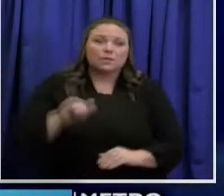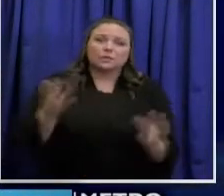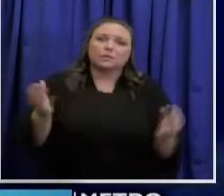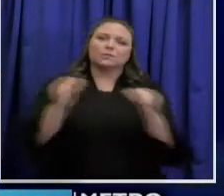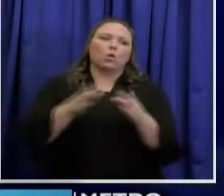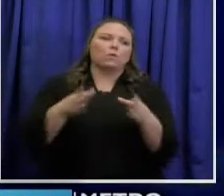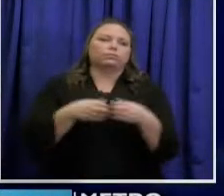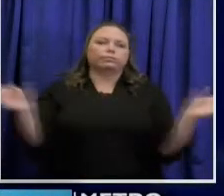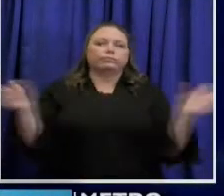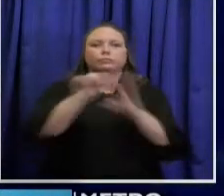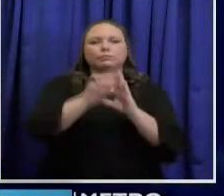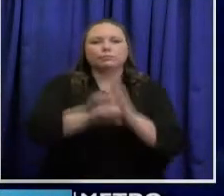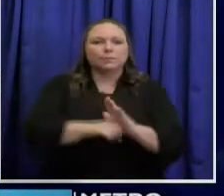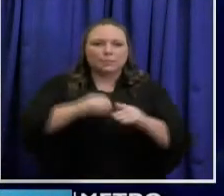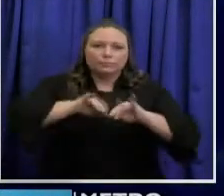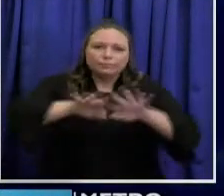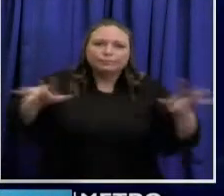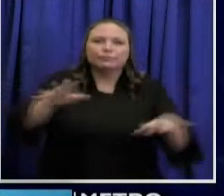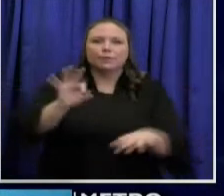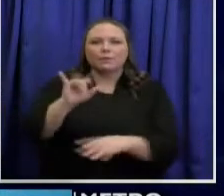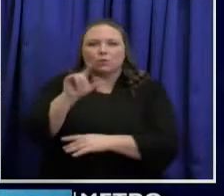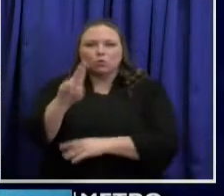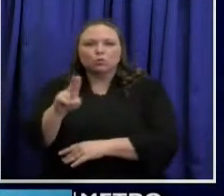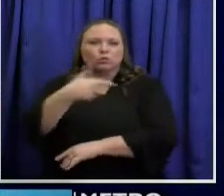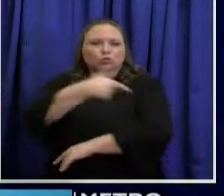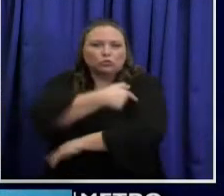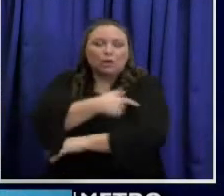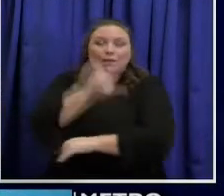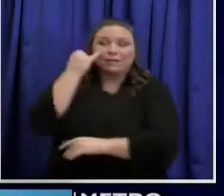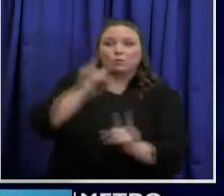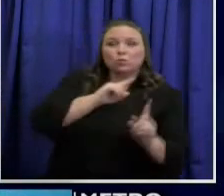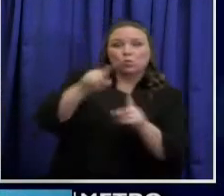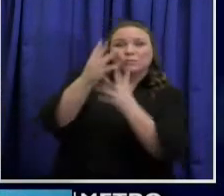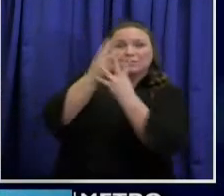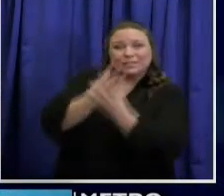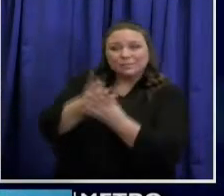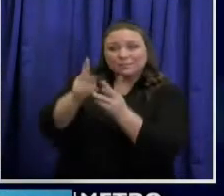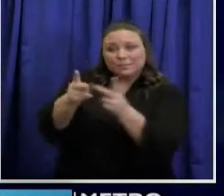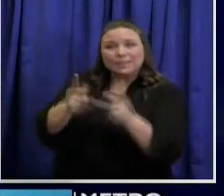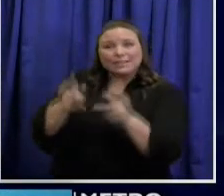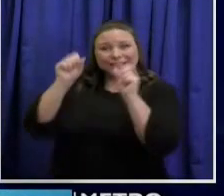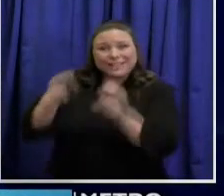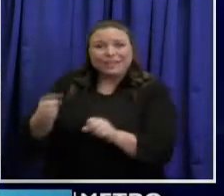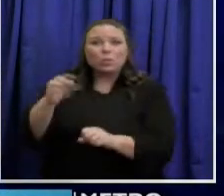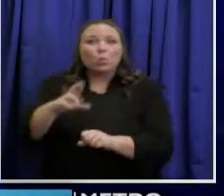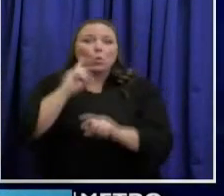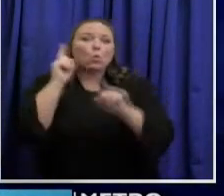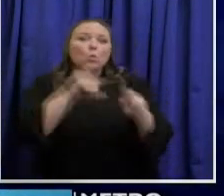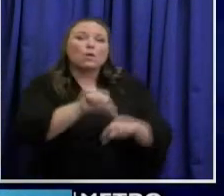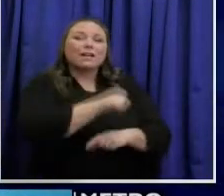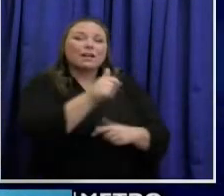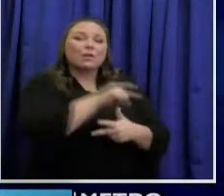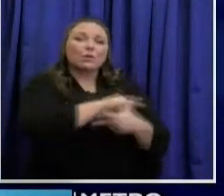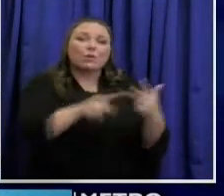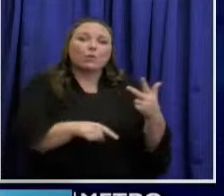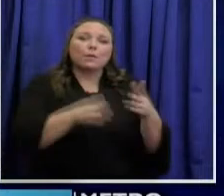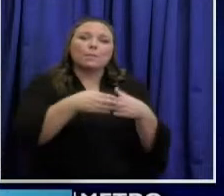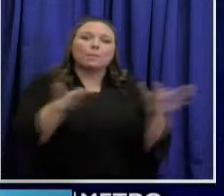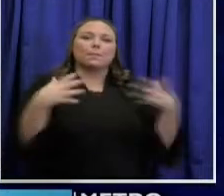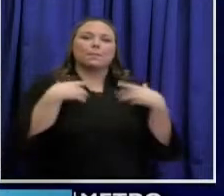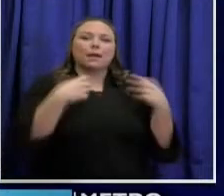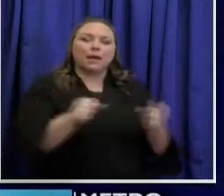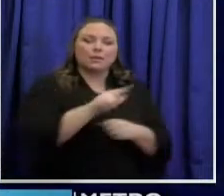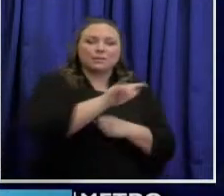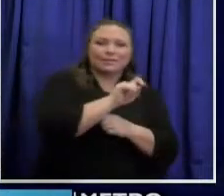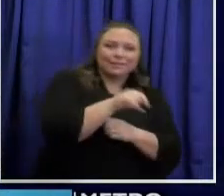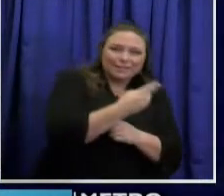statewide initiative to give flu shots today. And so if you want to go to our assessment site, you can in Antioch, or if you want to go to any of our 3 public health clinics at